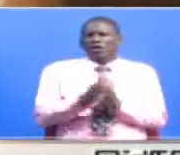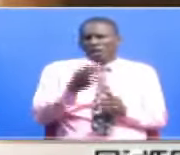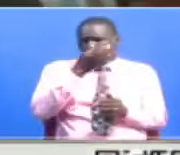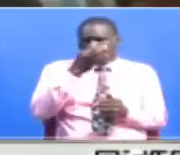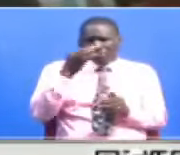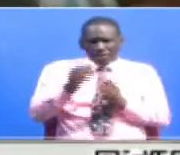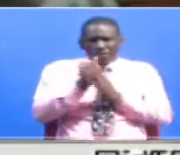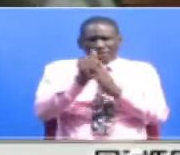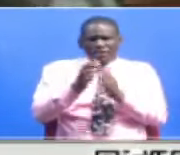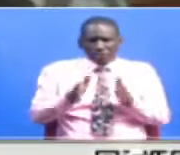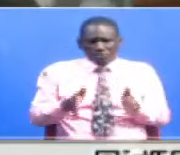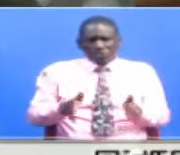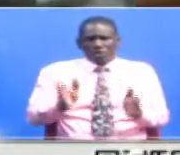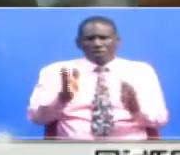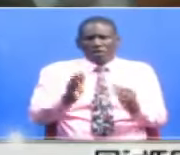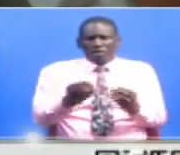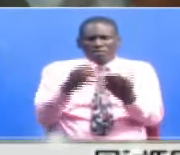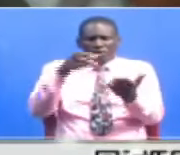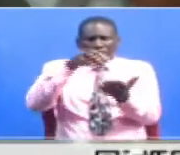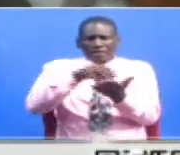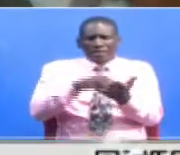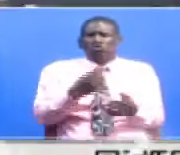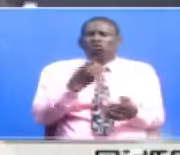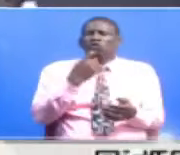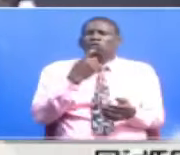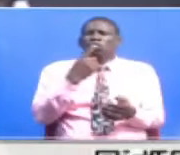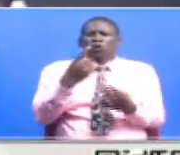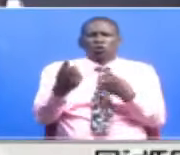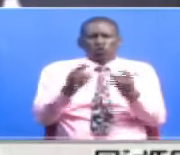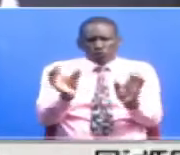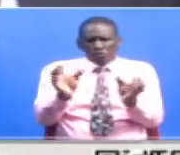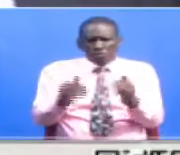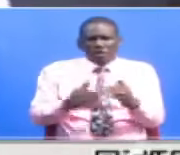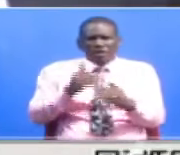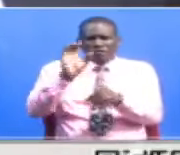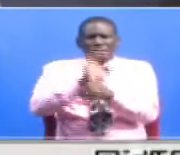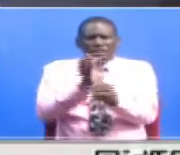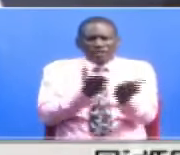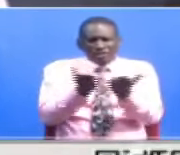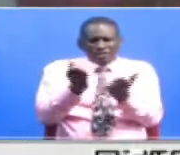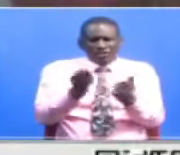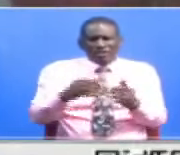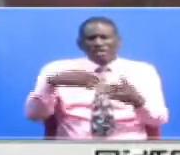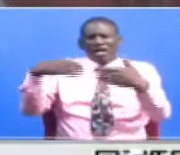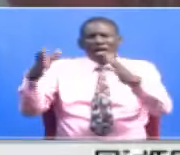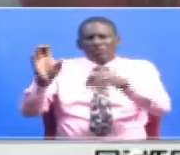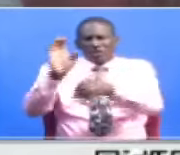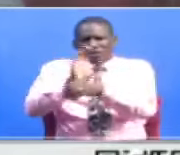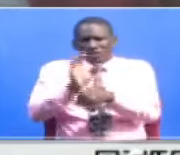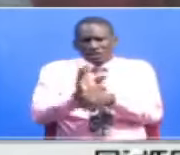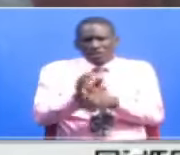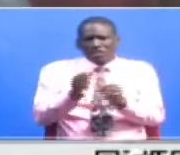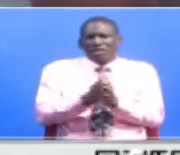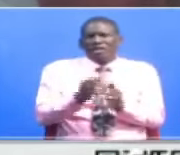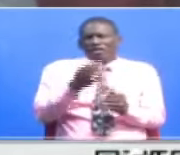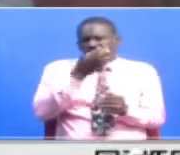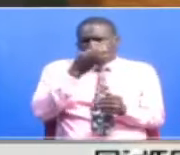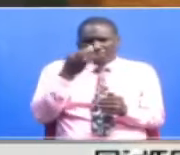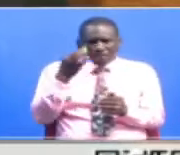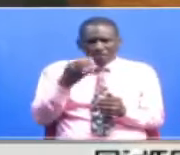Mwai Kibaki leadership styles. In many cases, Moi would address the media after a church service outside the church, and